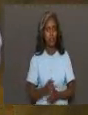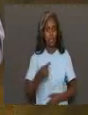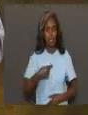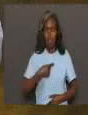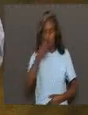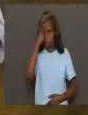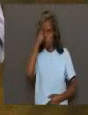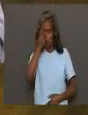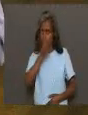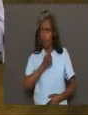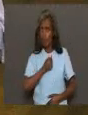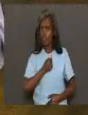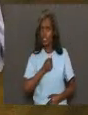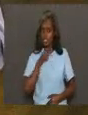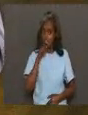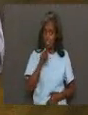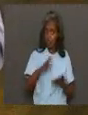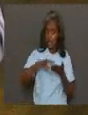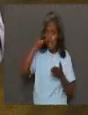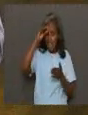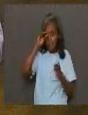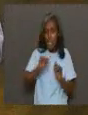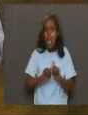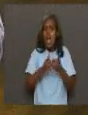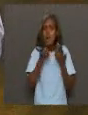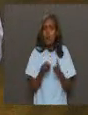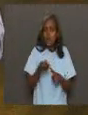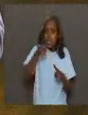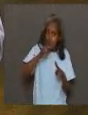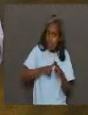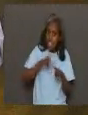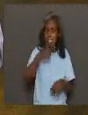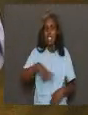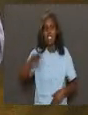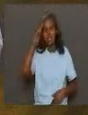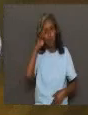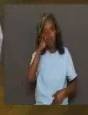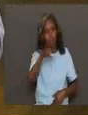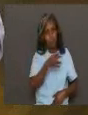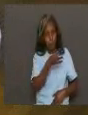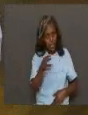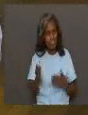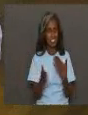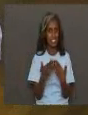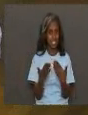am confident that you will learn how to inverse the square matrix